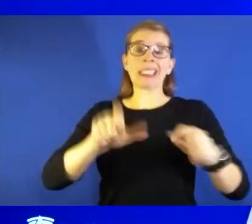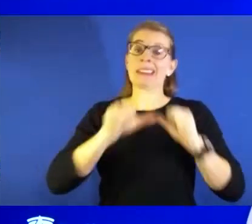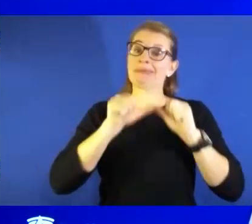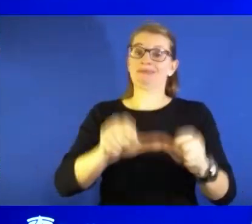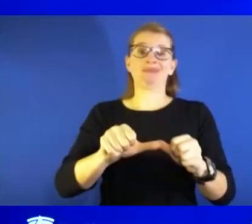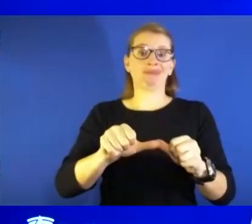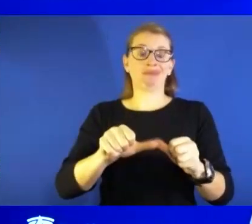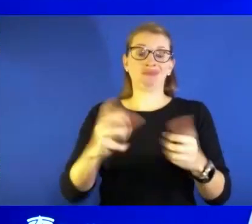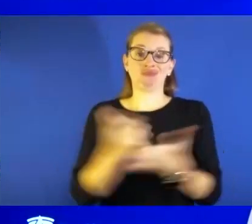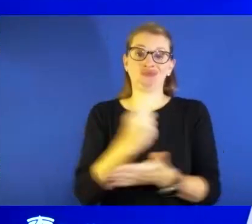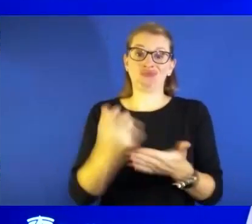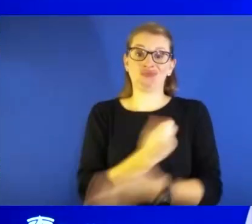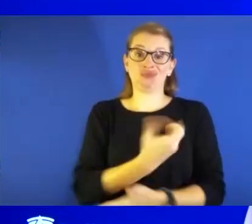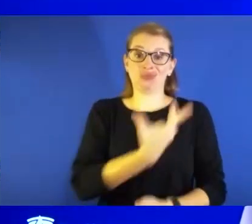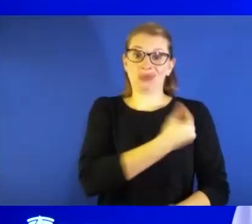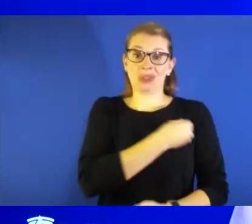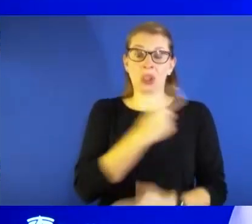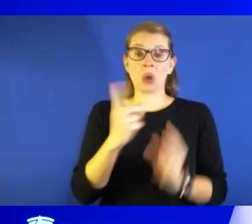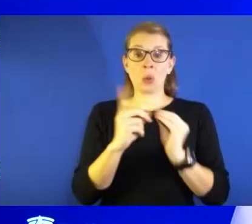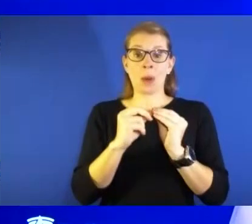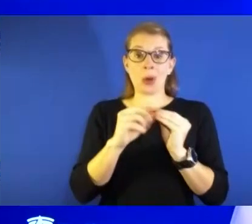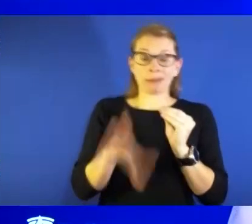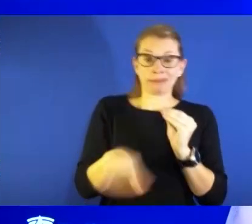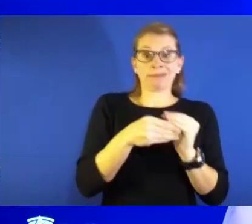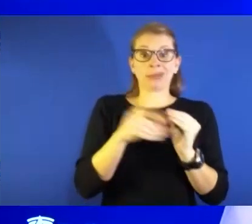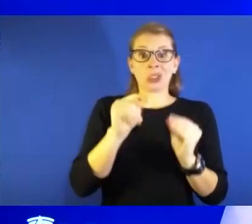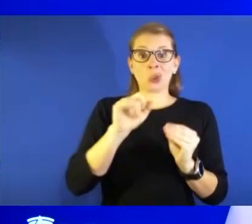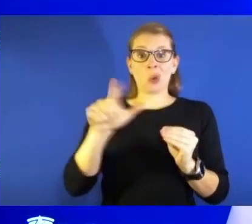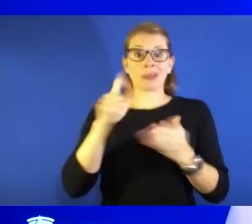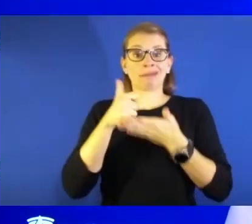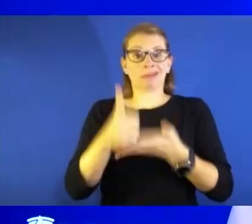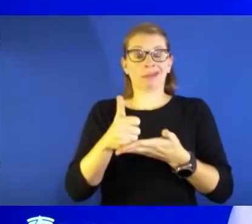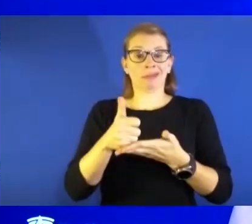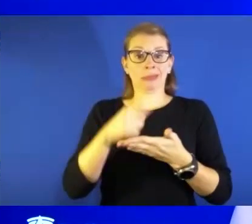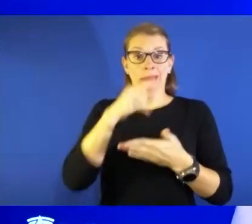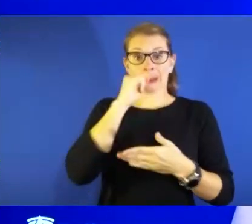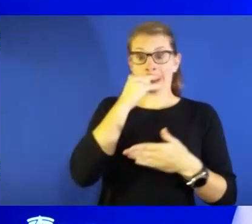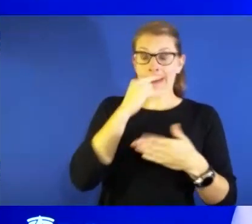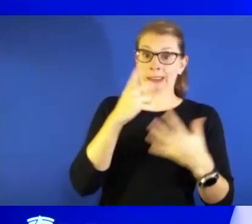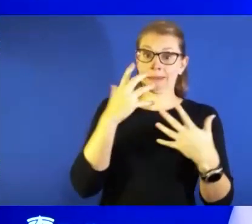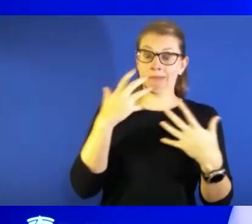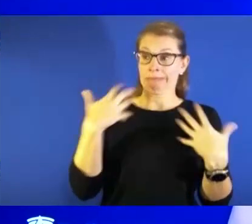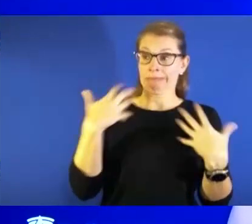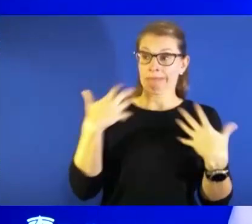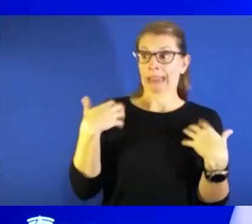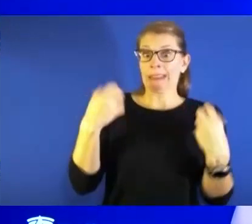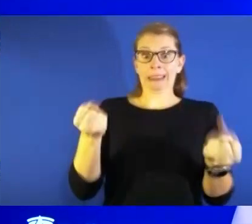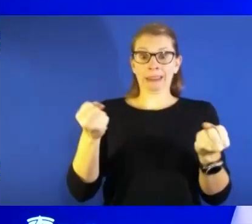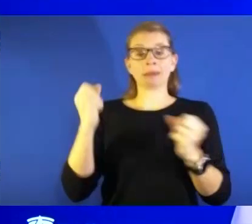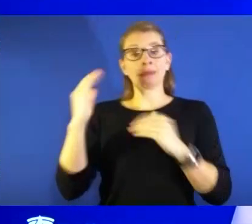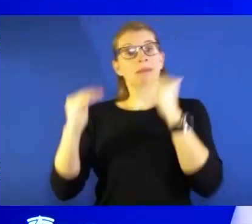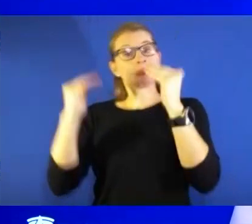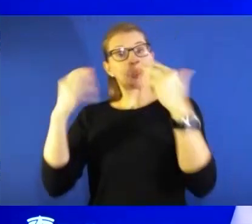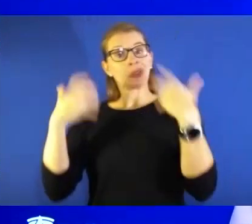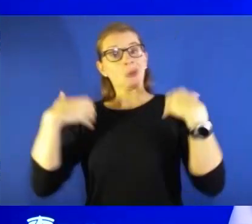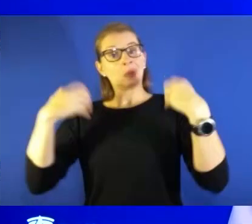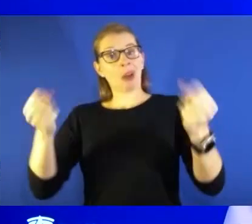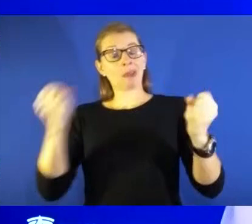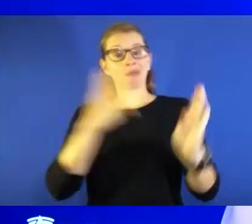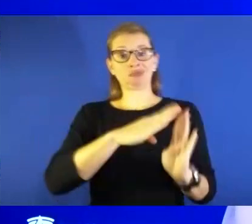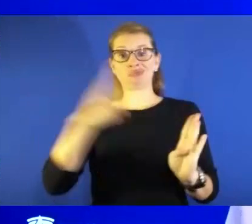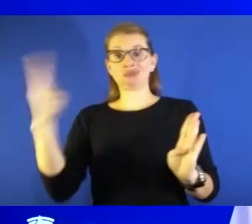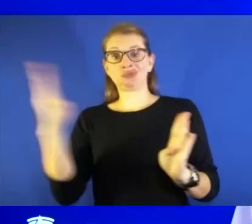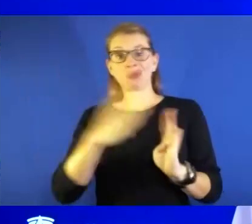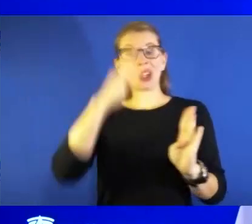can use to help keep people well, help keep children well, because we know children still are at risk of severe disease, even if it's a